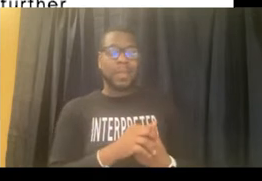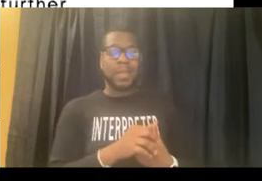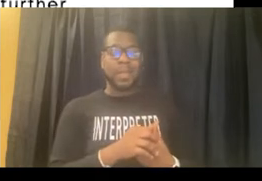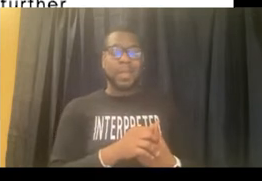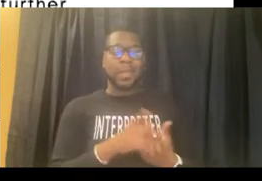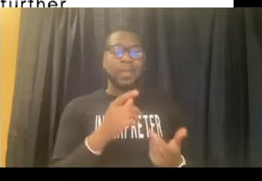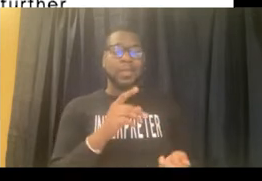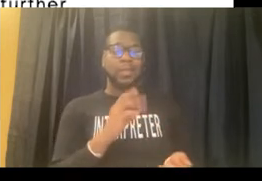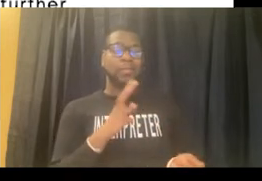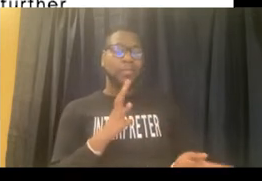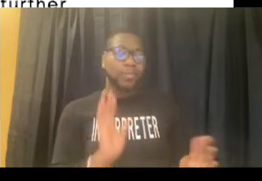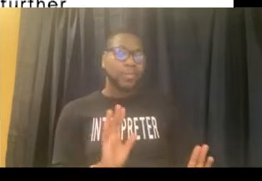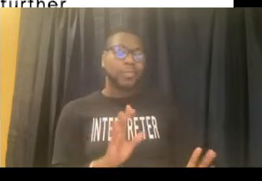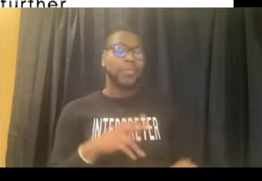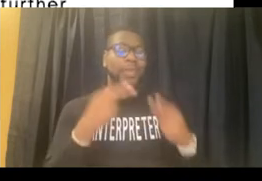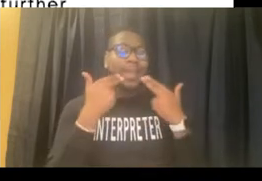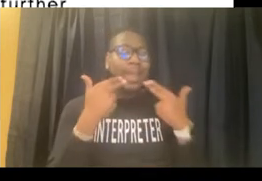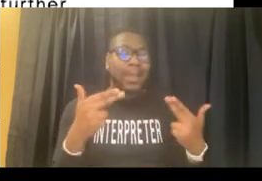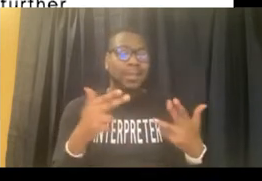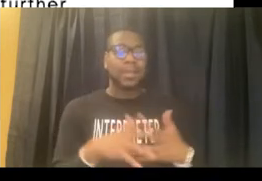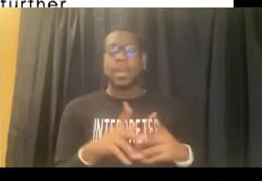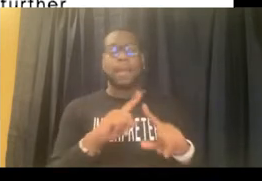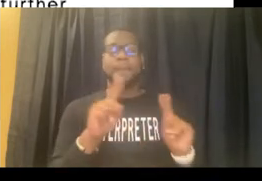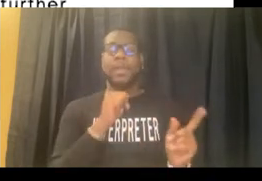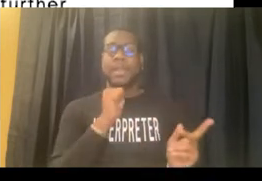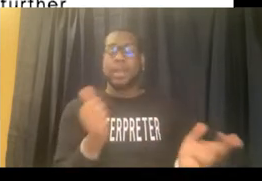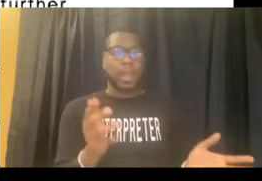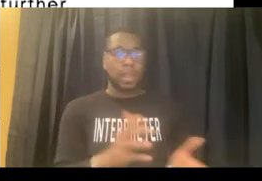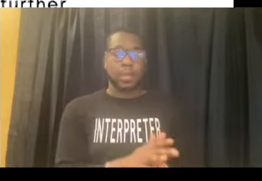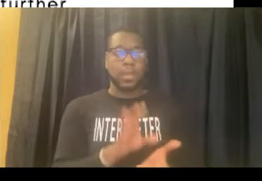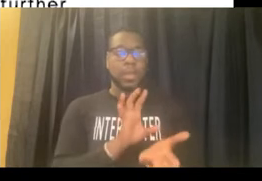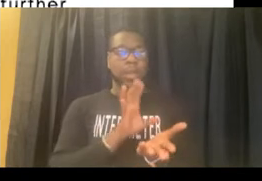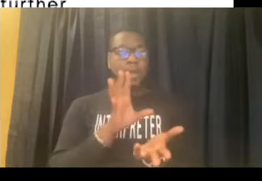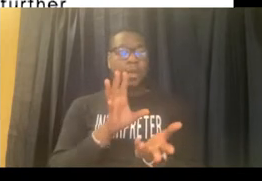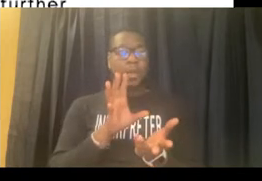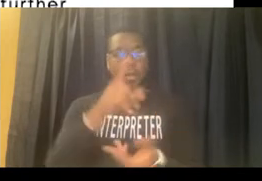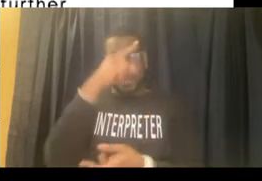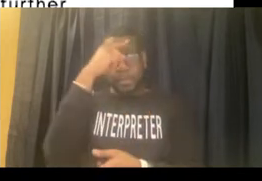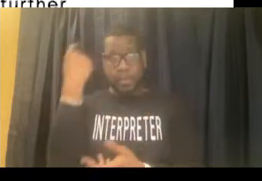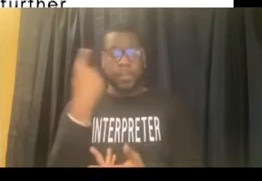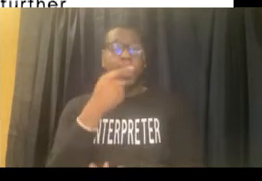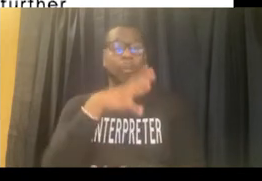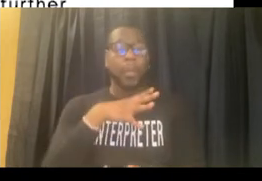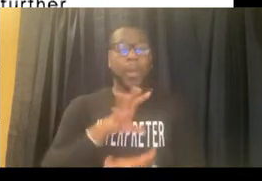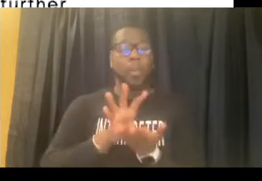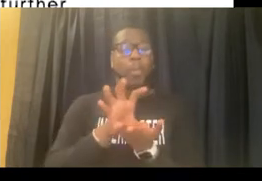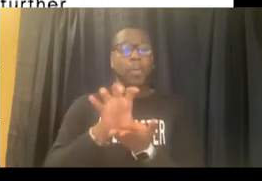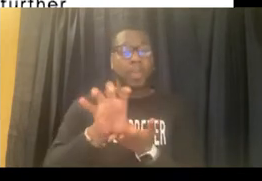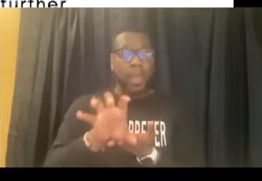statistics before, are often criminalized and further marginalized for their experiences of trauma rather than being supported and